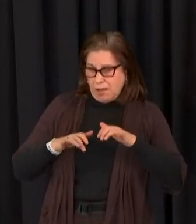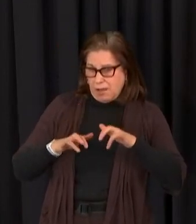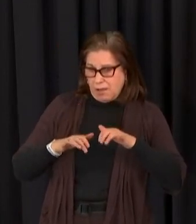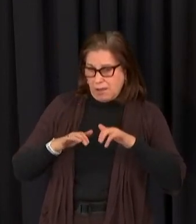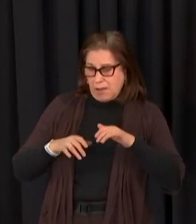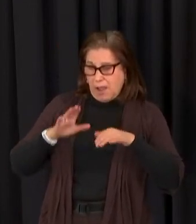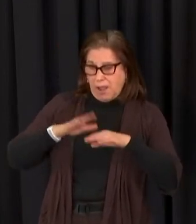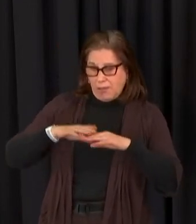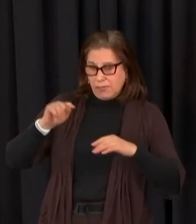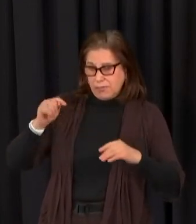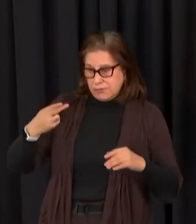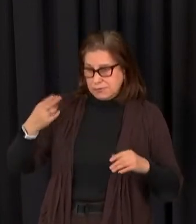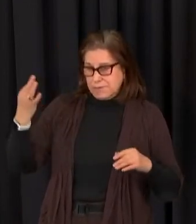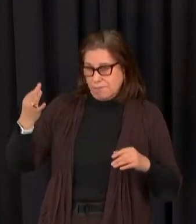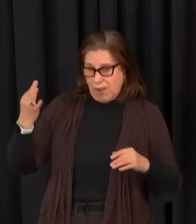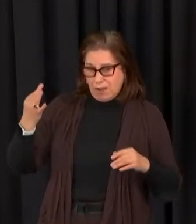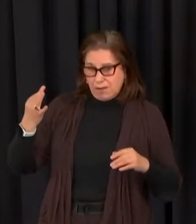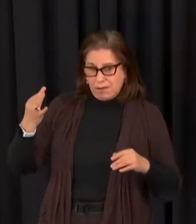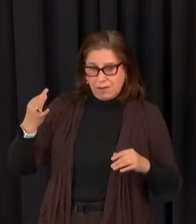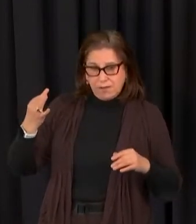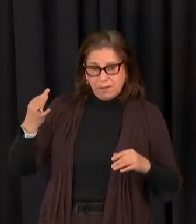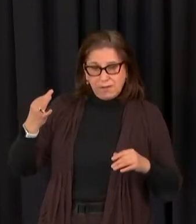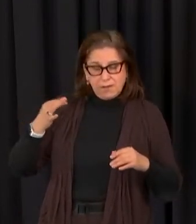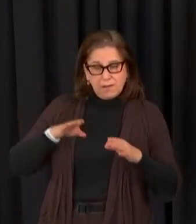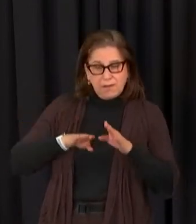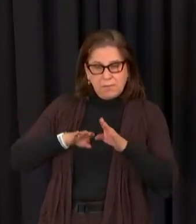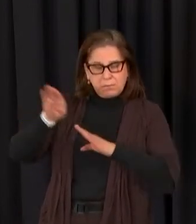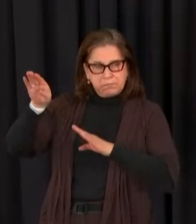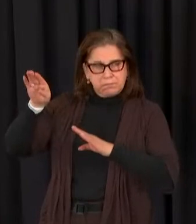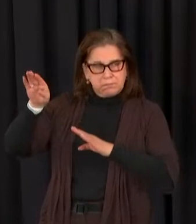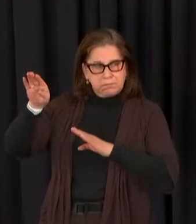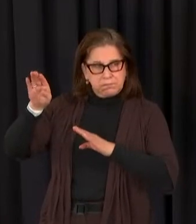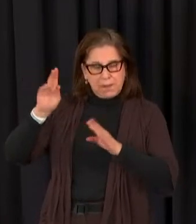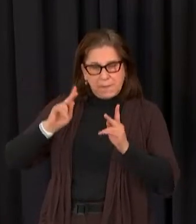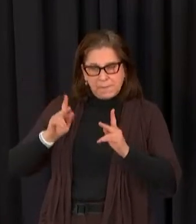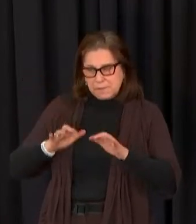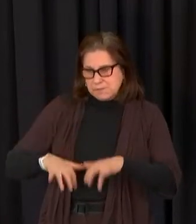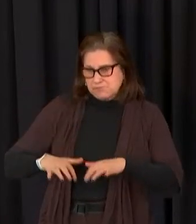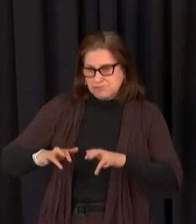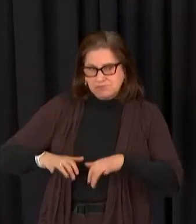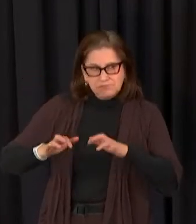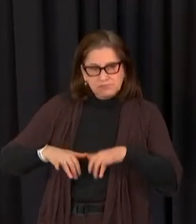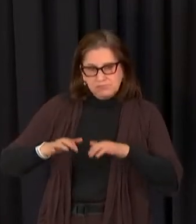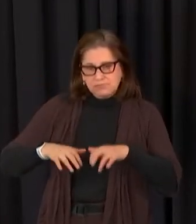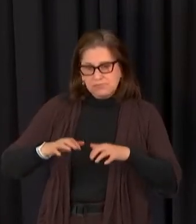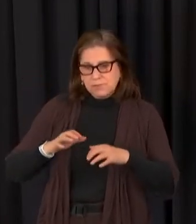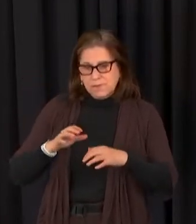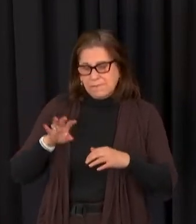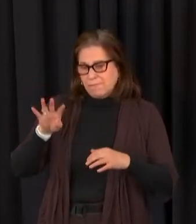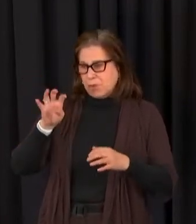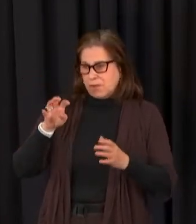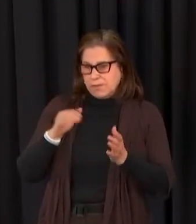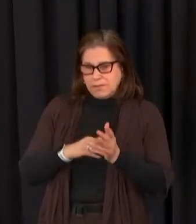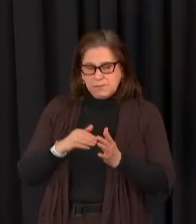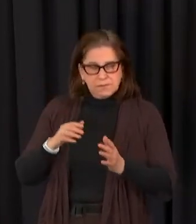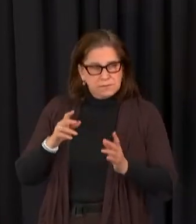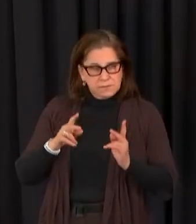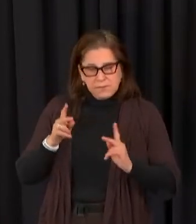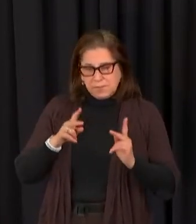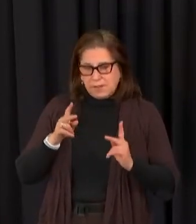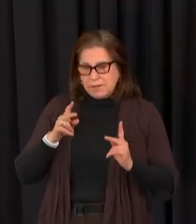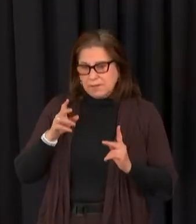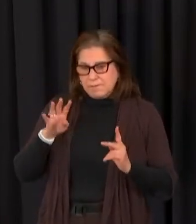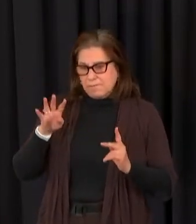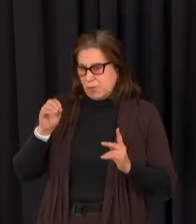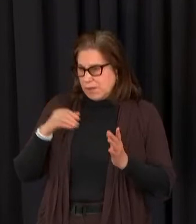and Fridays at 9 a.m., a spike of, call it 200,000 people hitting the site at the exact same time,